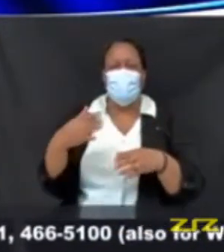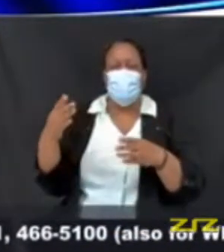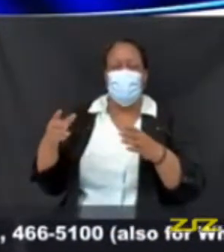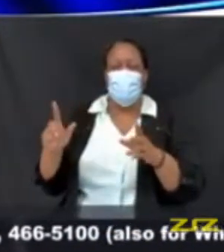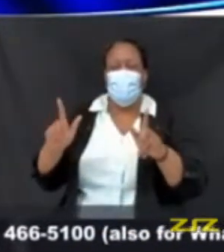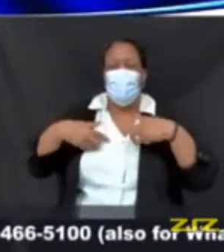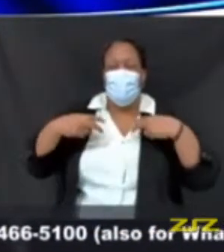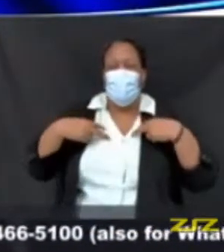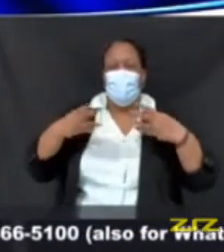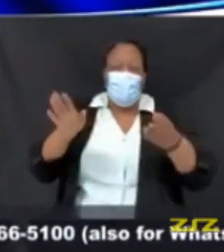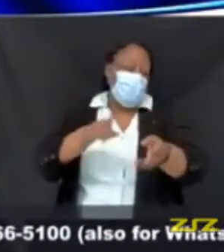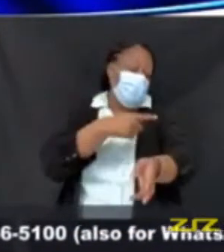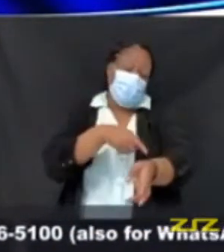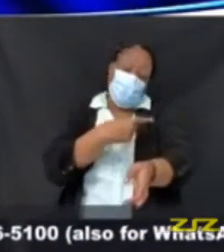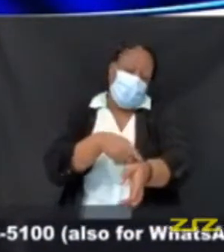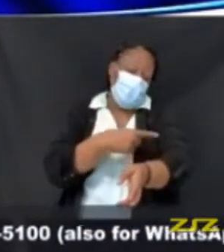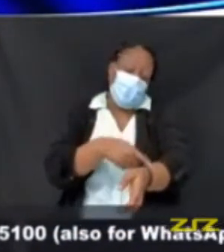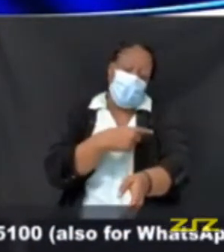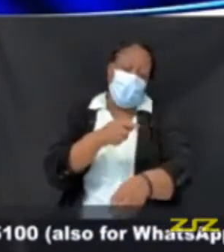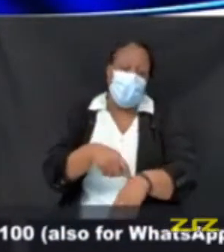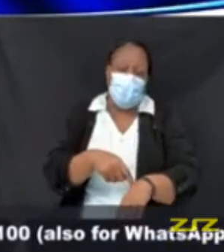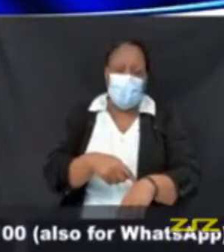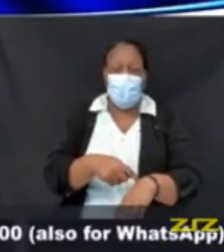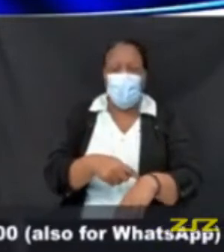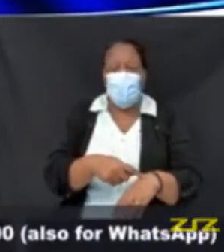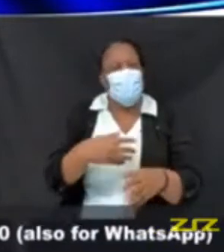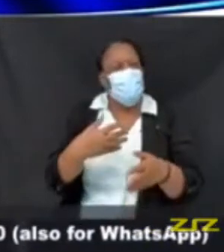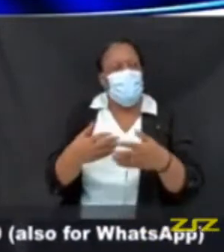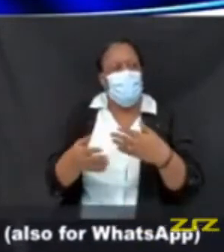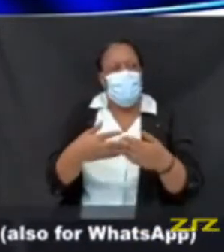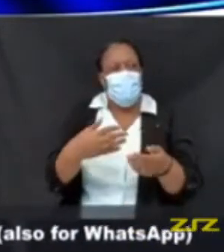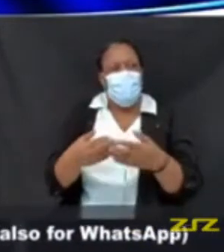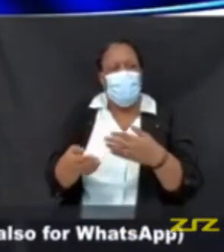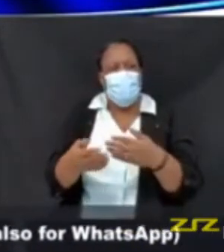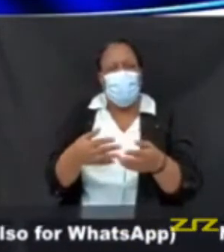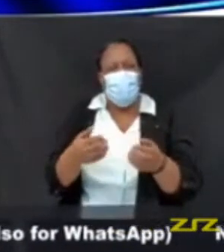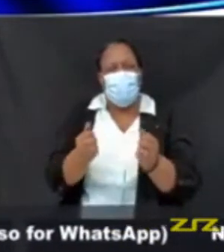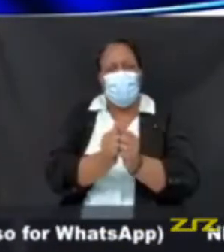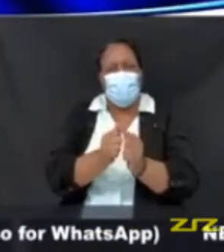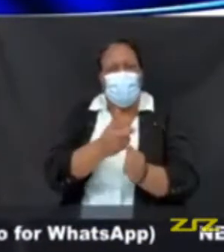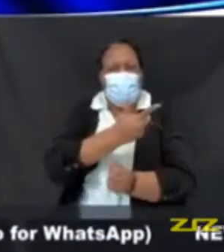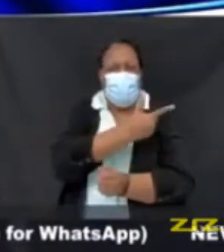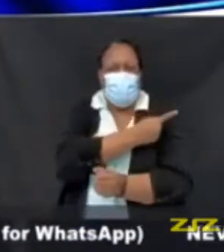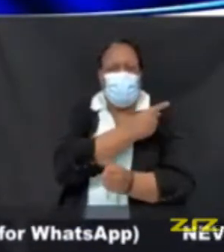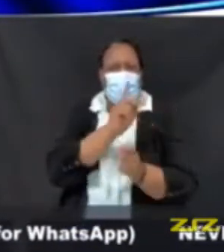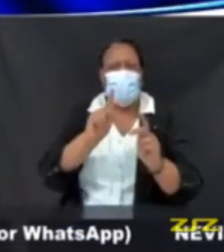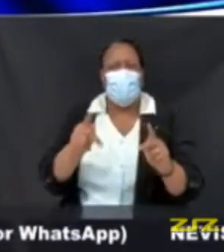number of conditions that can predispose persons to develop